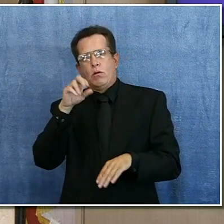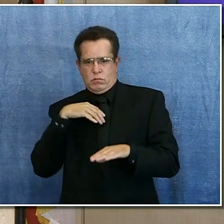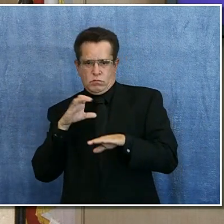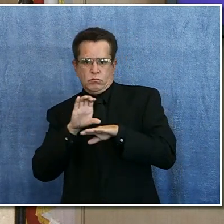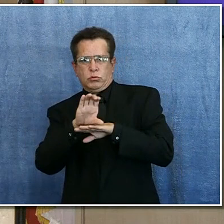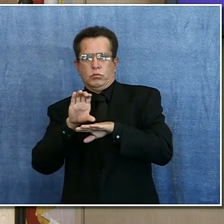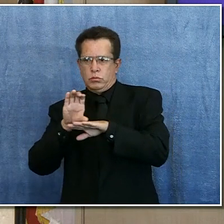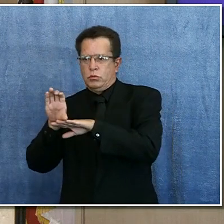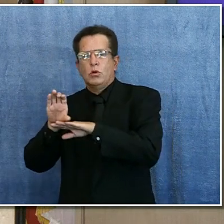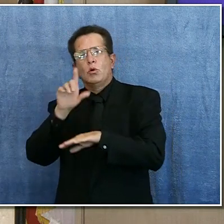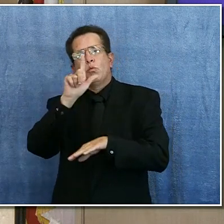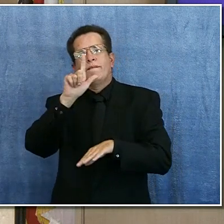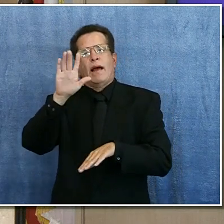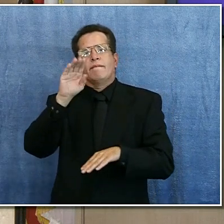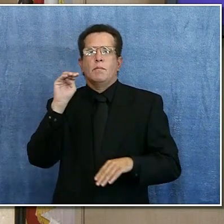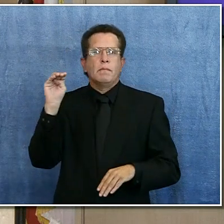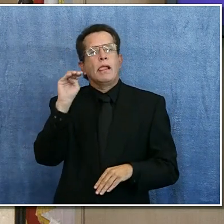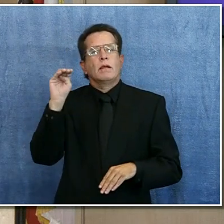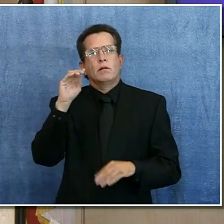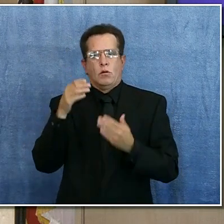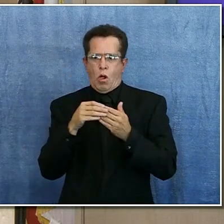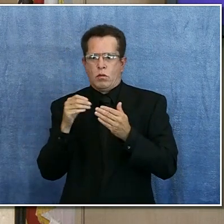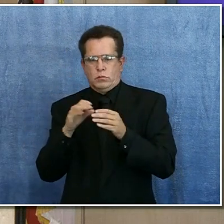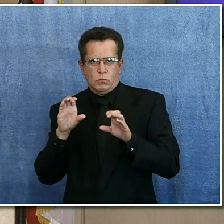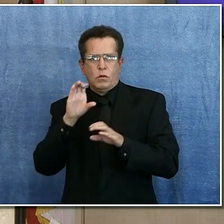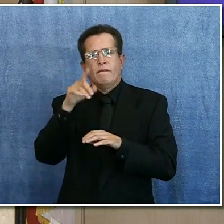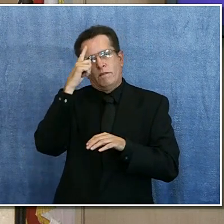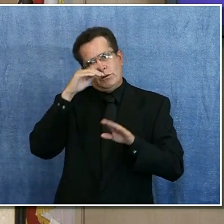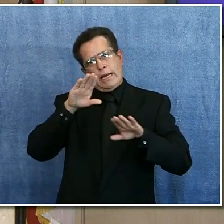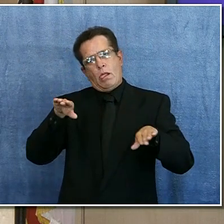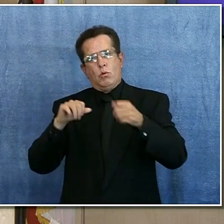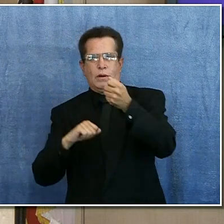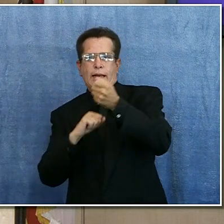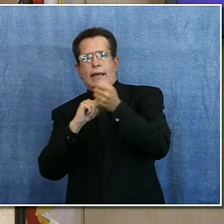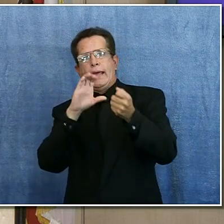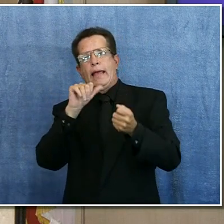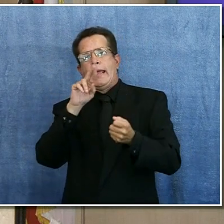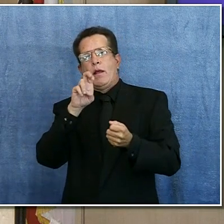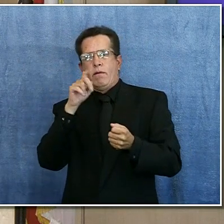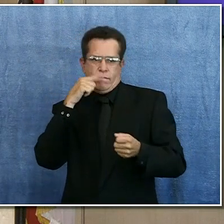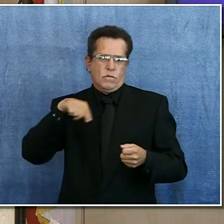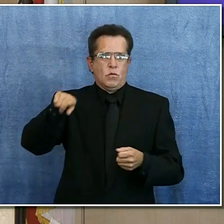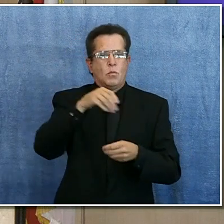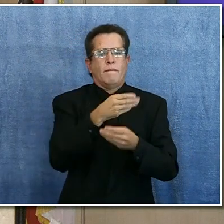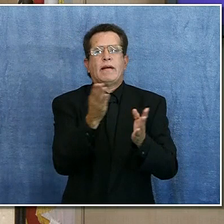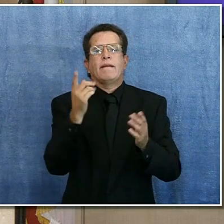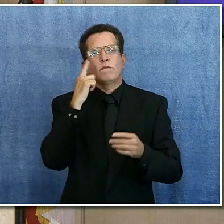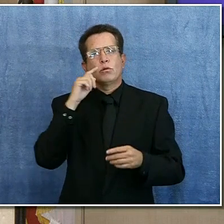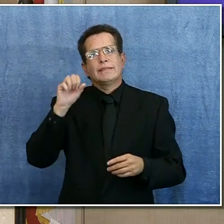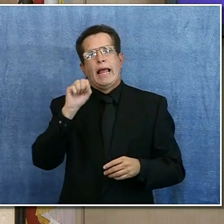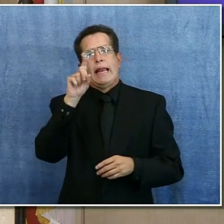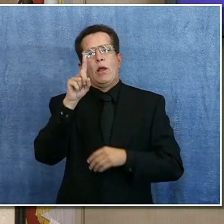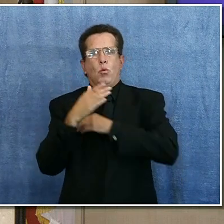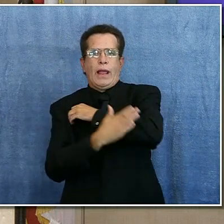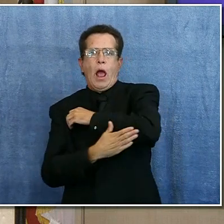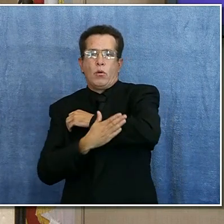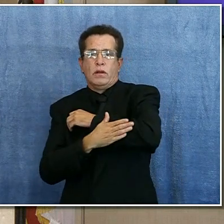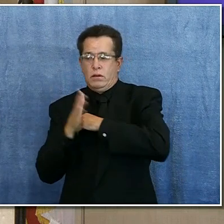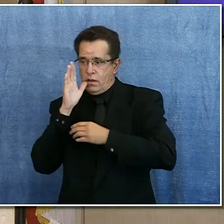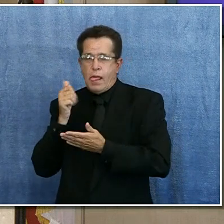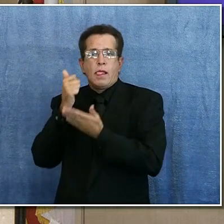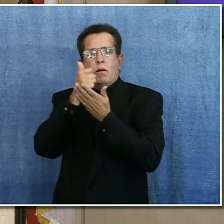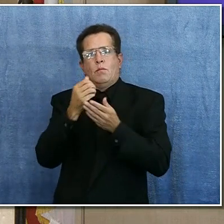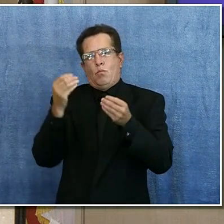million in CARES Act funding to support our child care providers in San Diego County. This investment will help provide